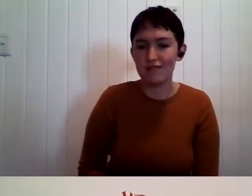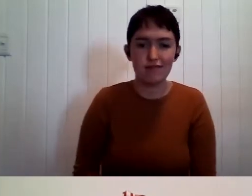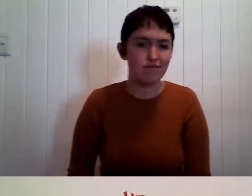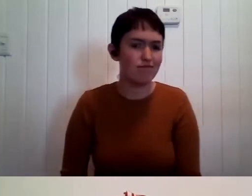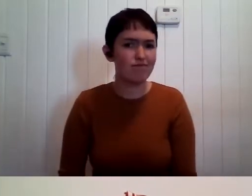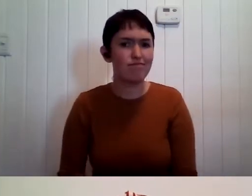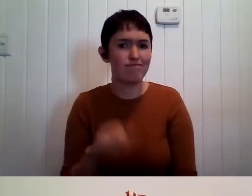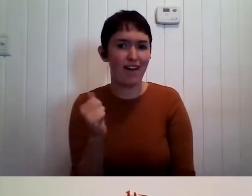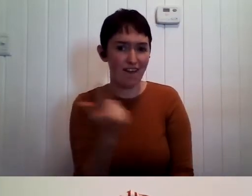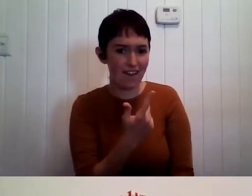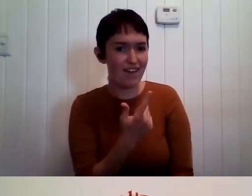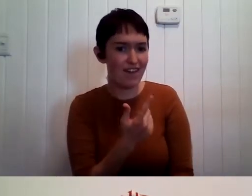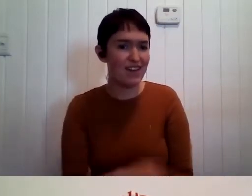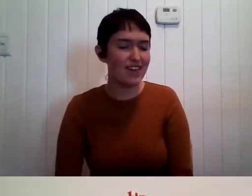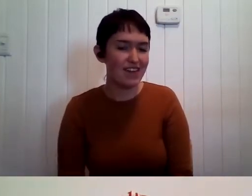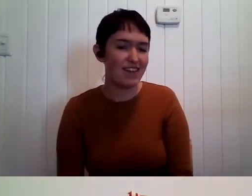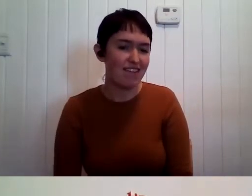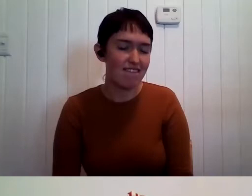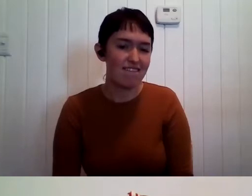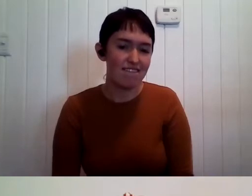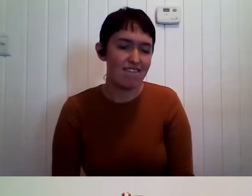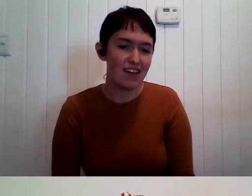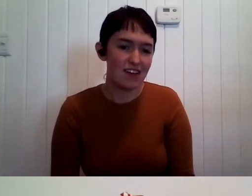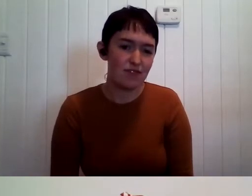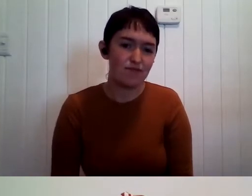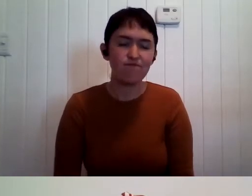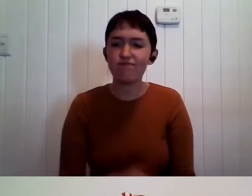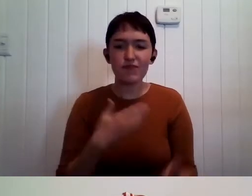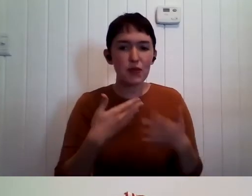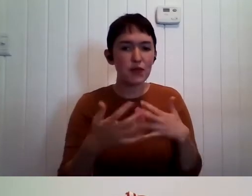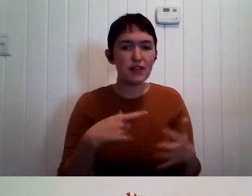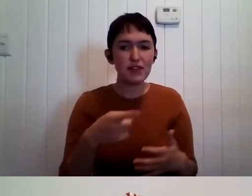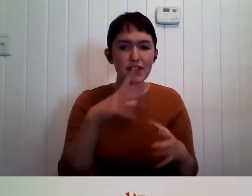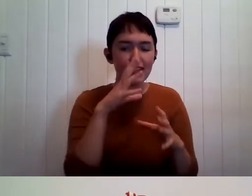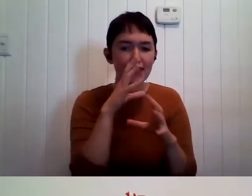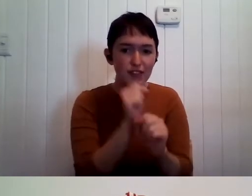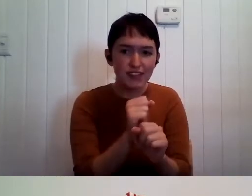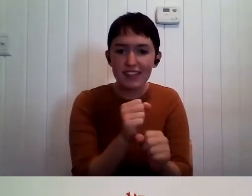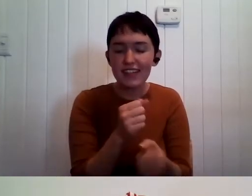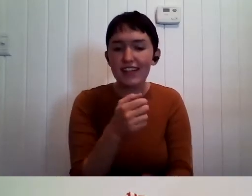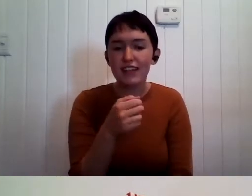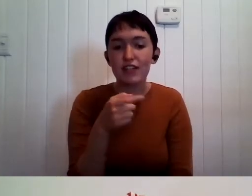All of them, I think. It really, whatever you're interested in, you will definitely find that there is